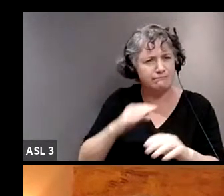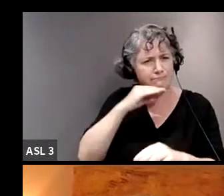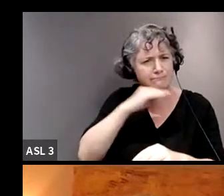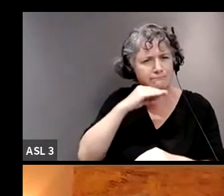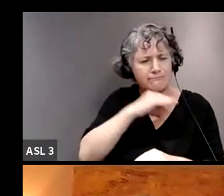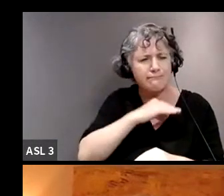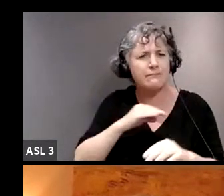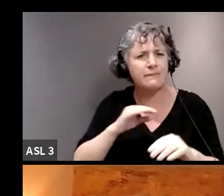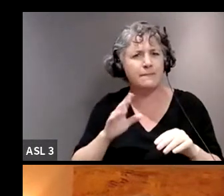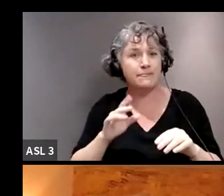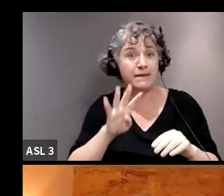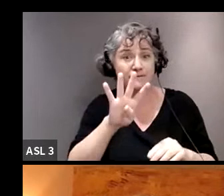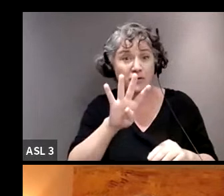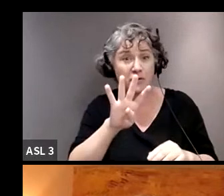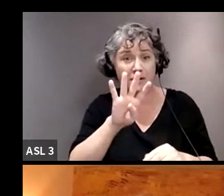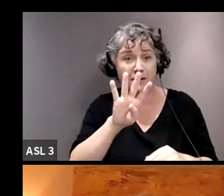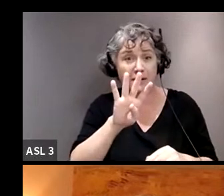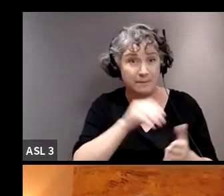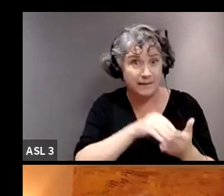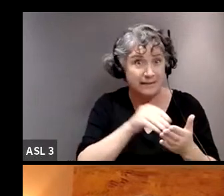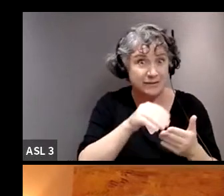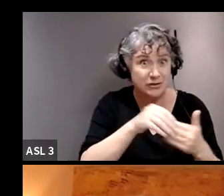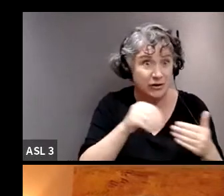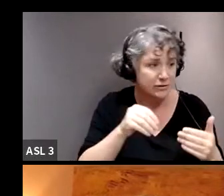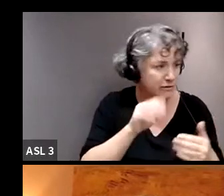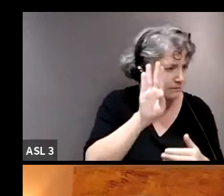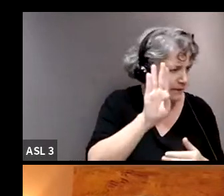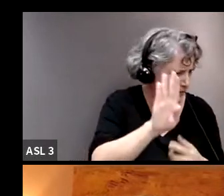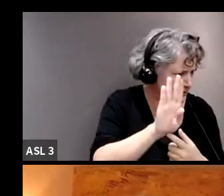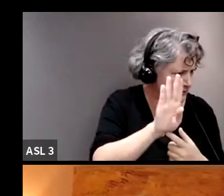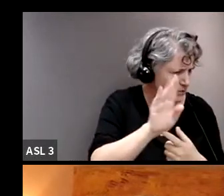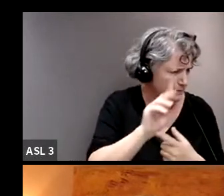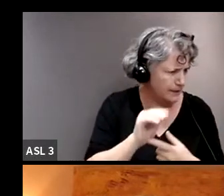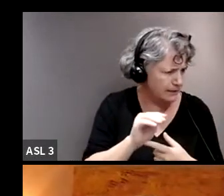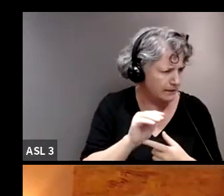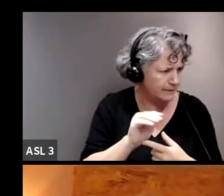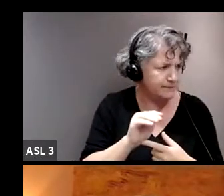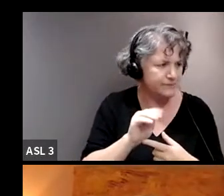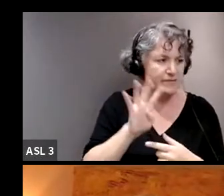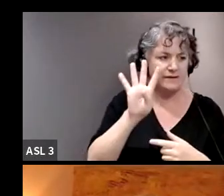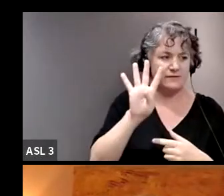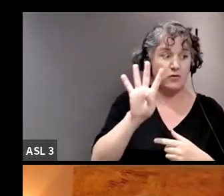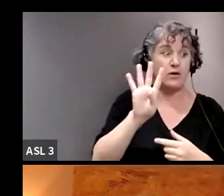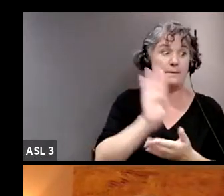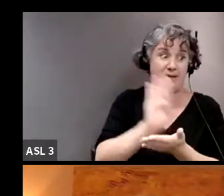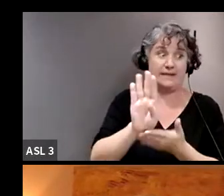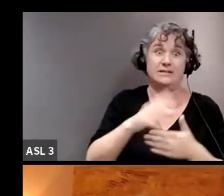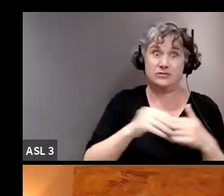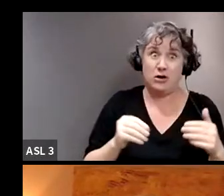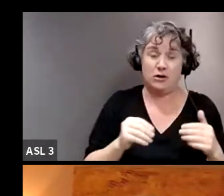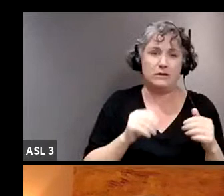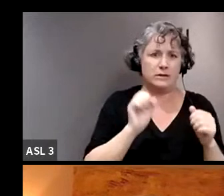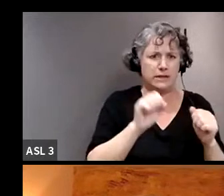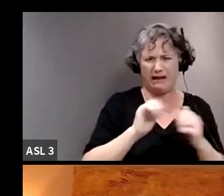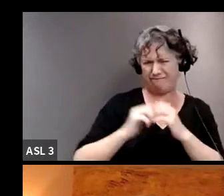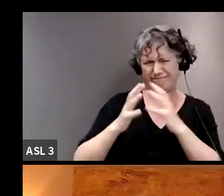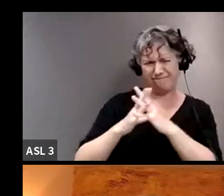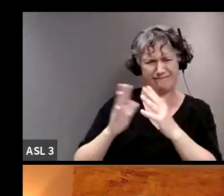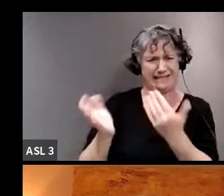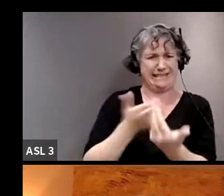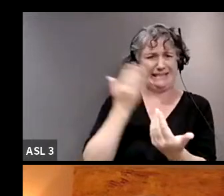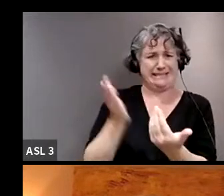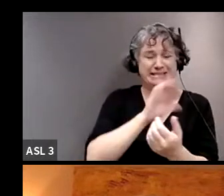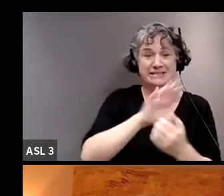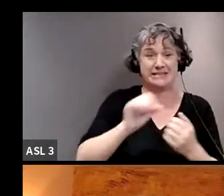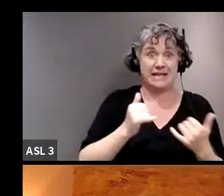dollars we could certainly spare the 15 million dollars as vivic has pointed out uh it would take to create one and we can start uh procuring the